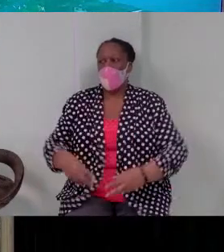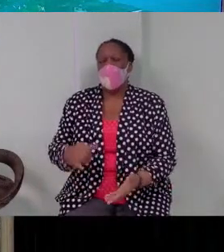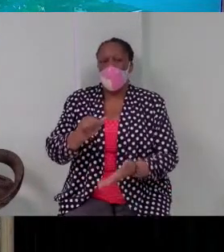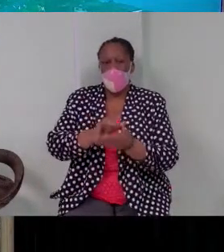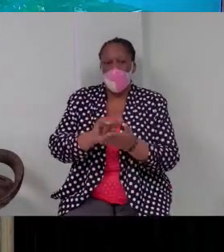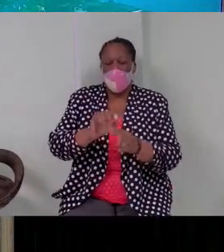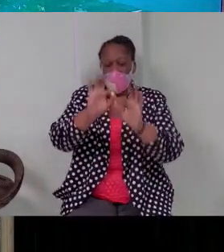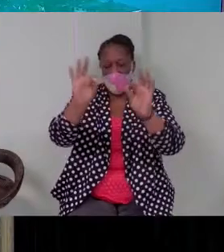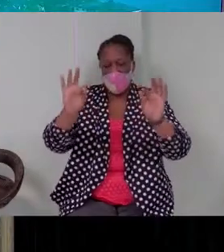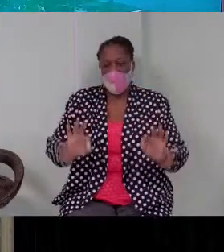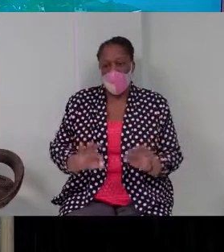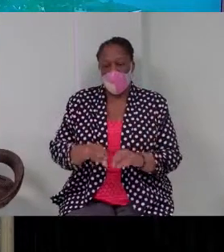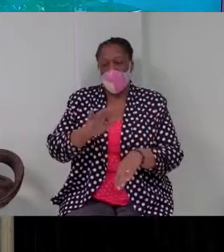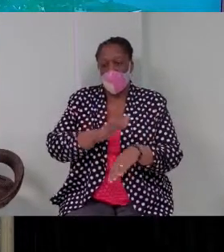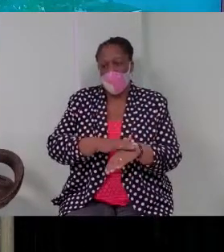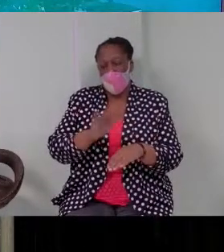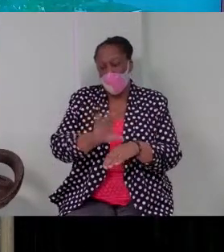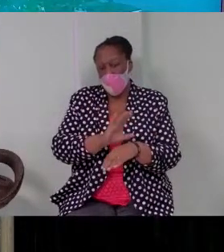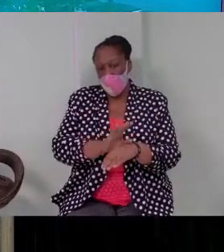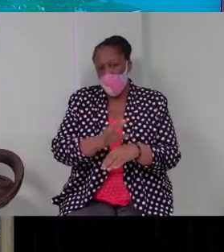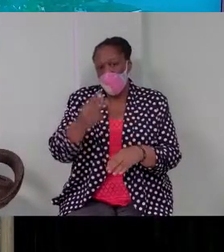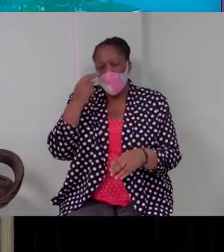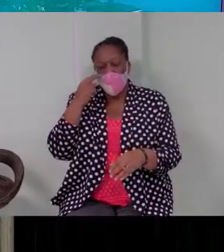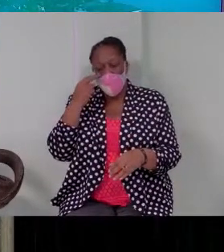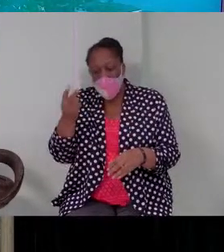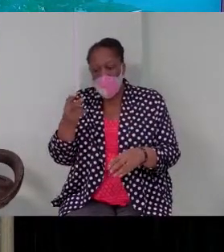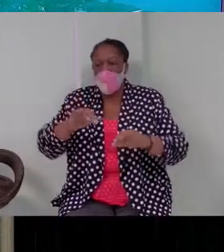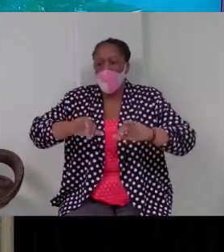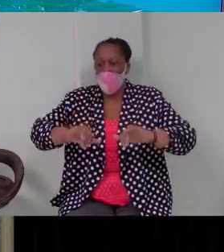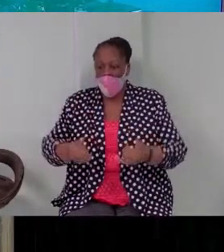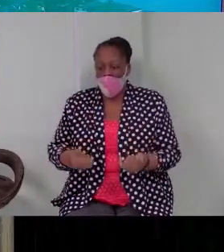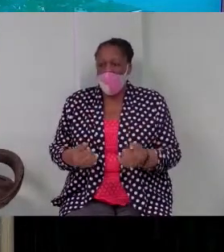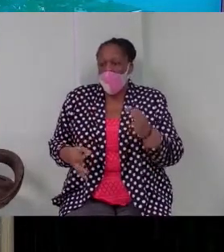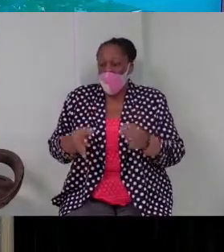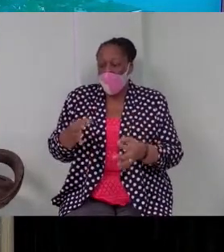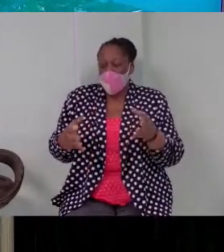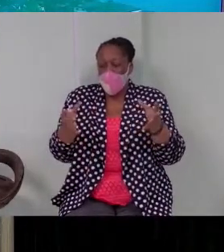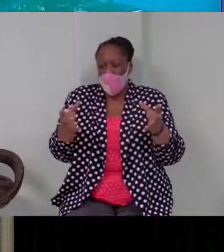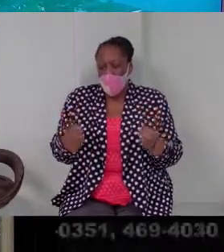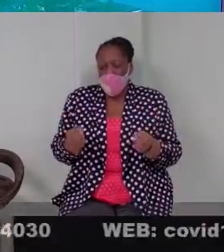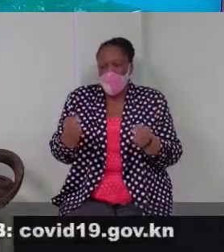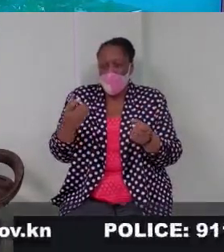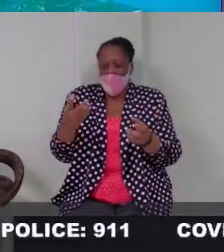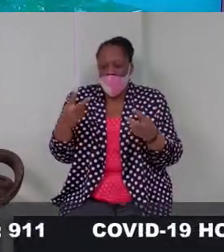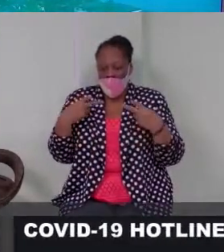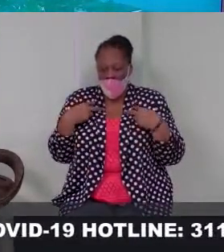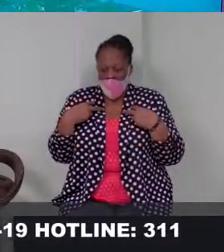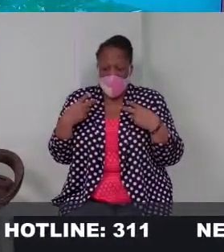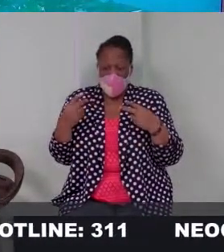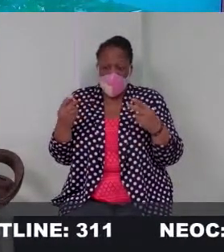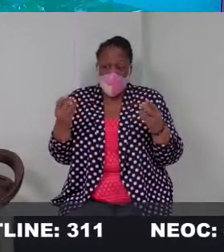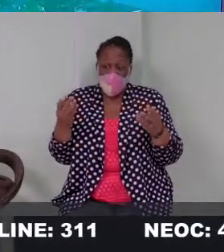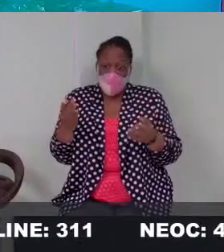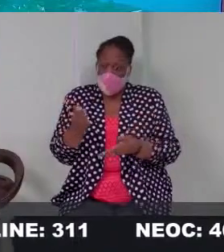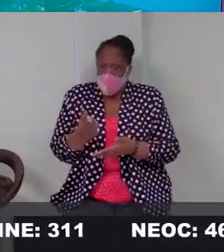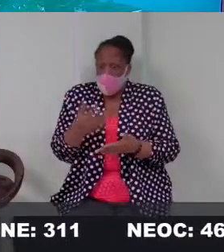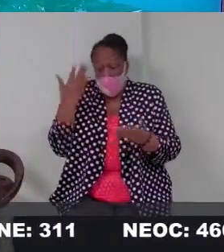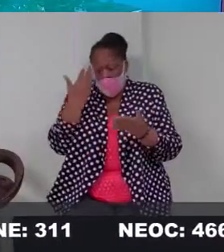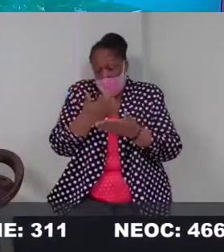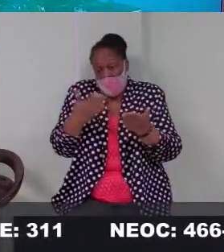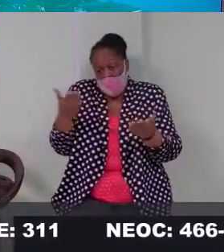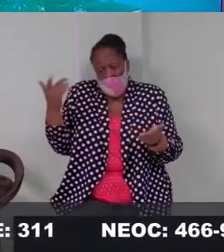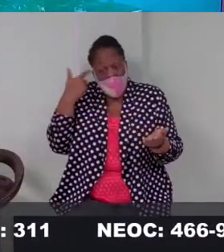www.police.kn, and effective immediately, you will be required to go to this website to